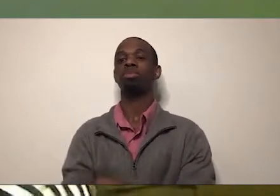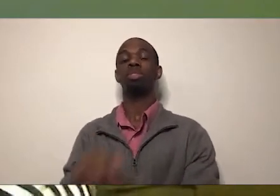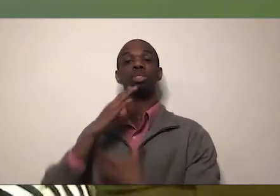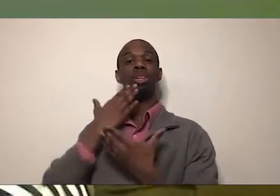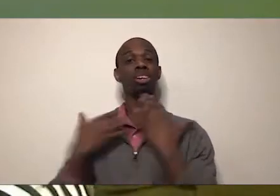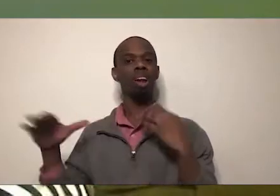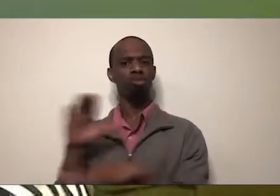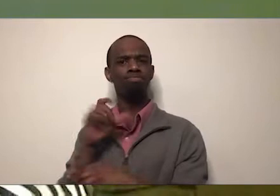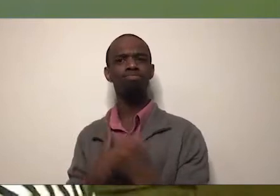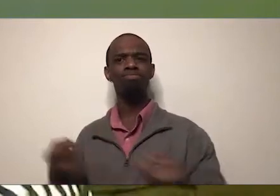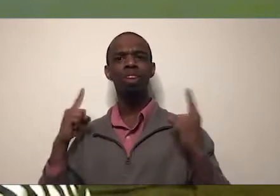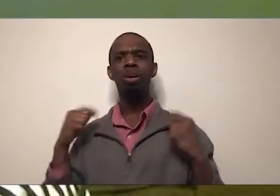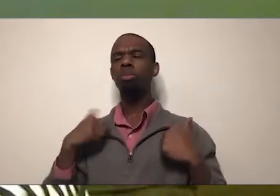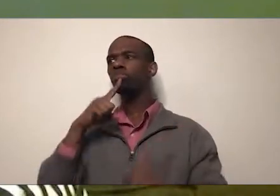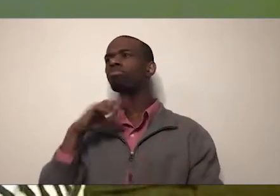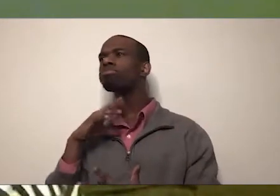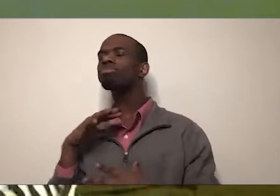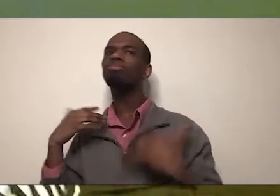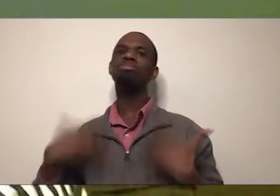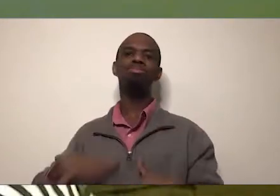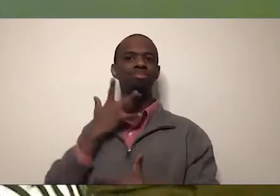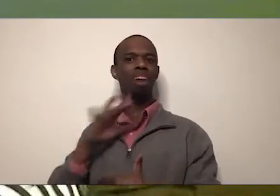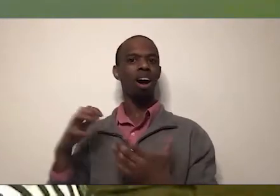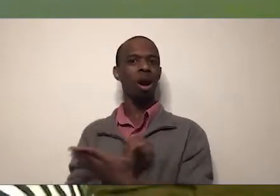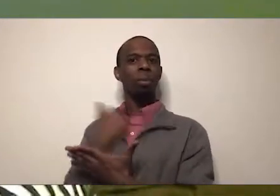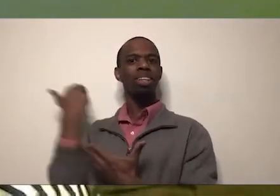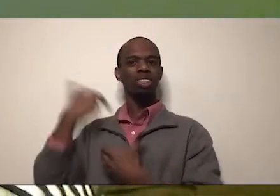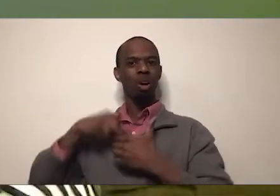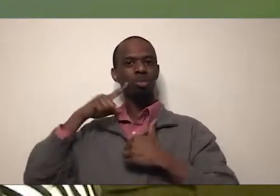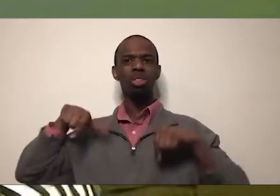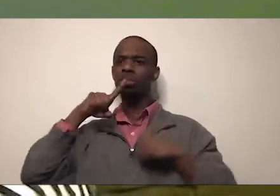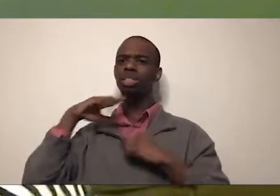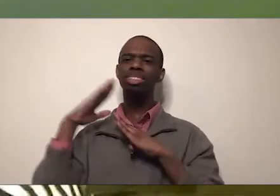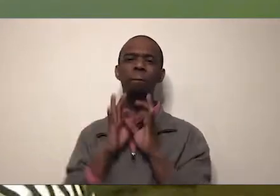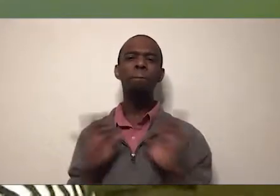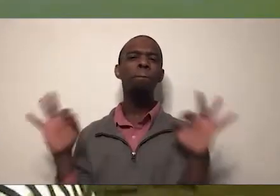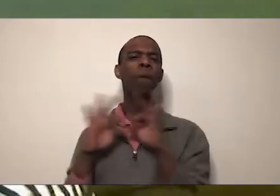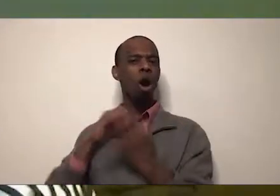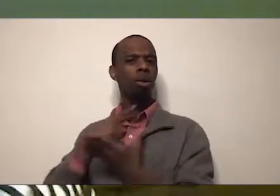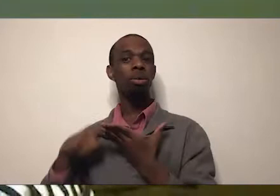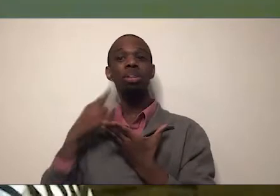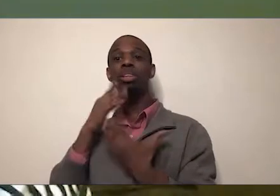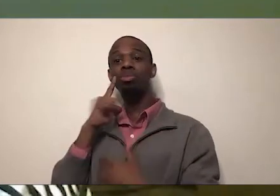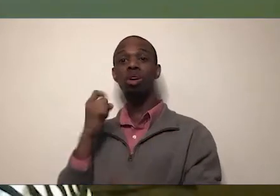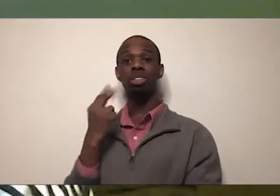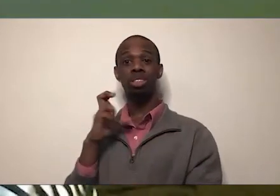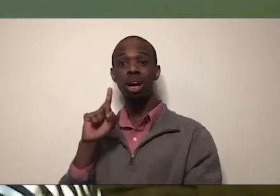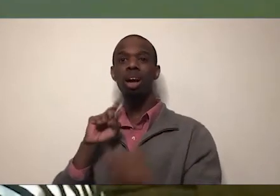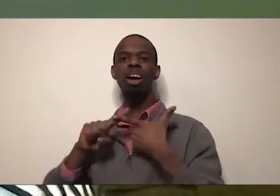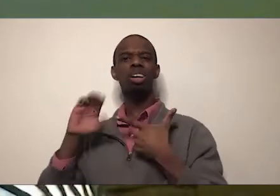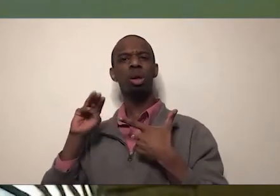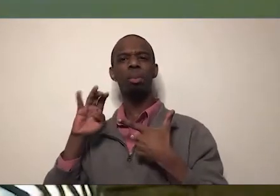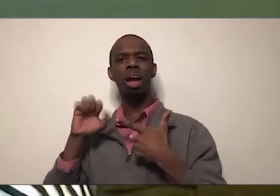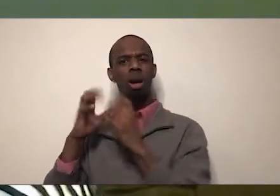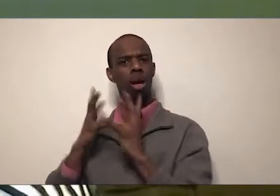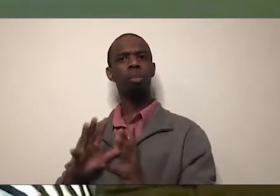the Columbia Climate School and the Ford Foundation and others who have supported this important discussion.